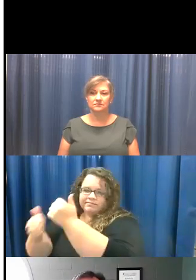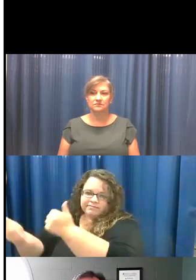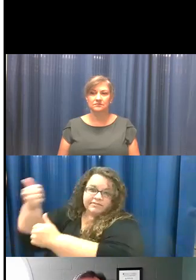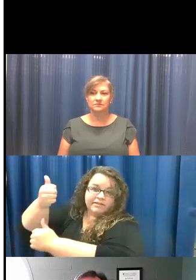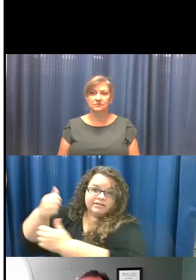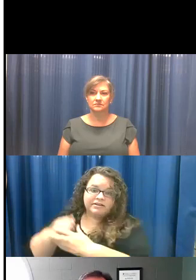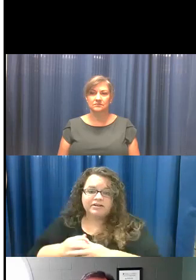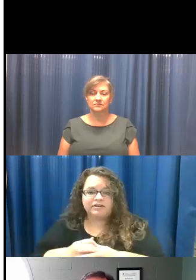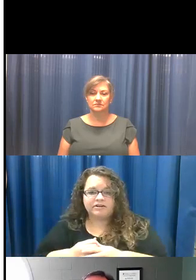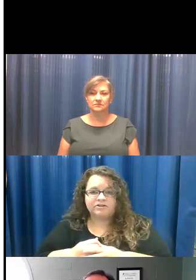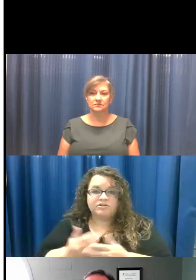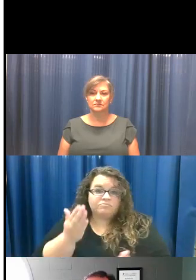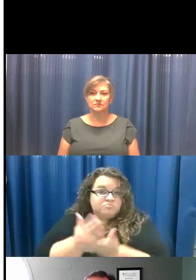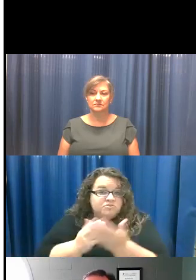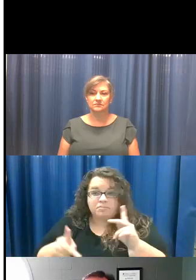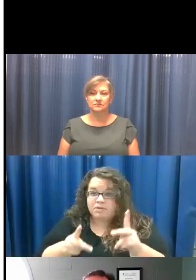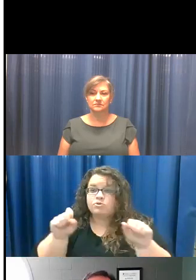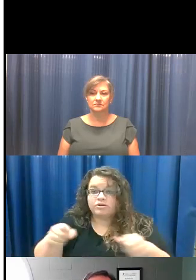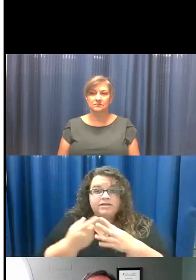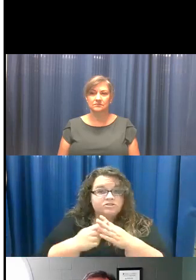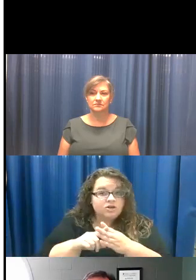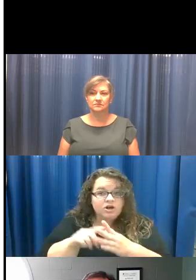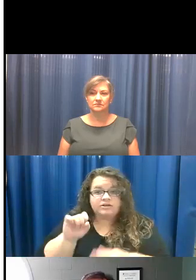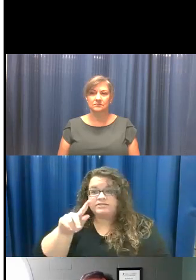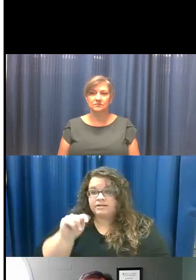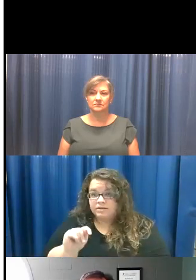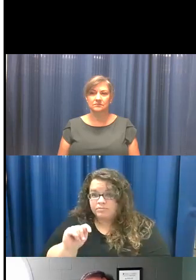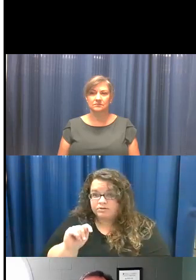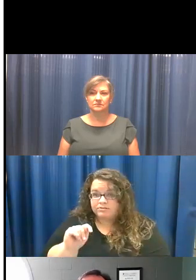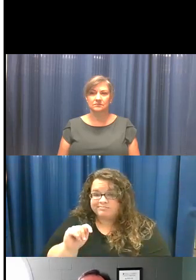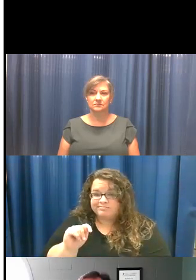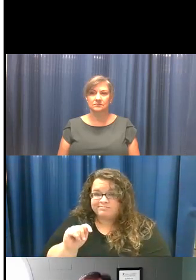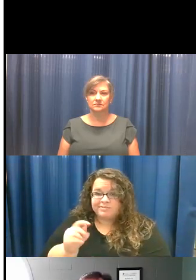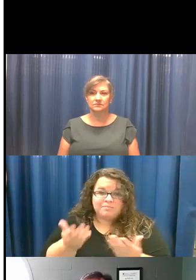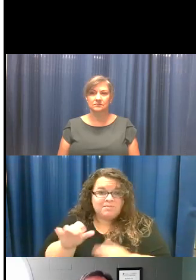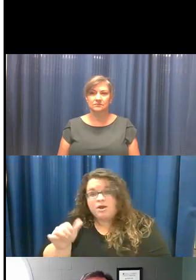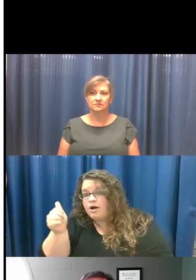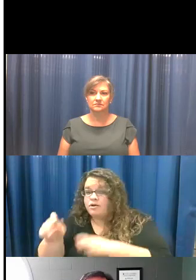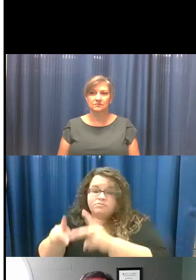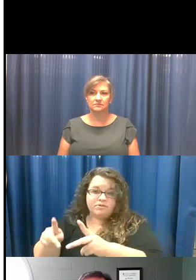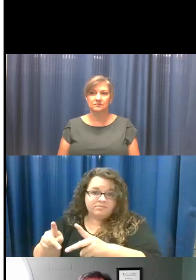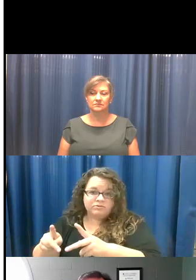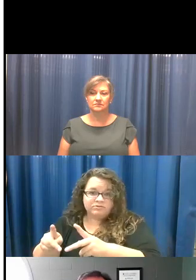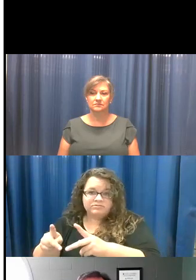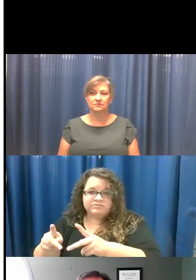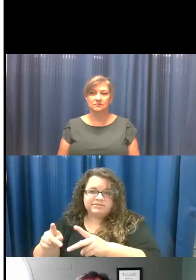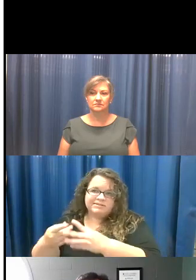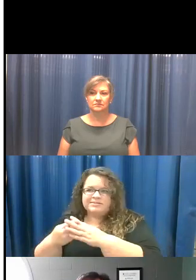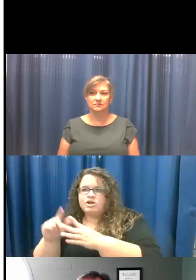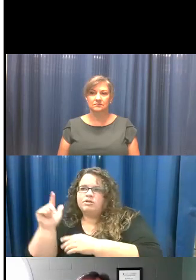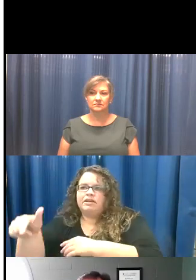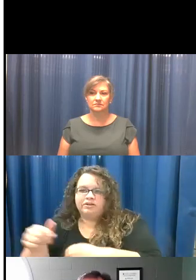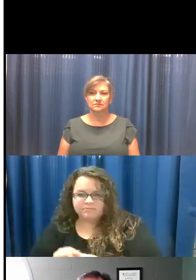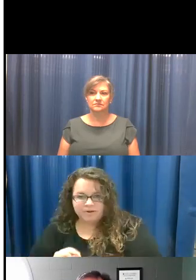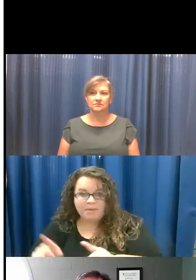start this in early September. Others, it may take us a few weeks to get this going, but this is the direction we're going. And again, I think it's